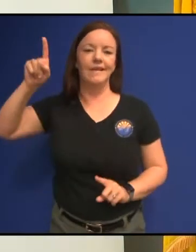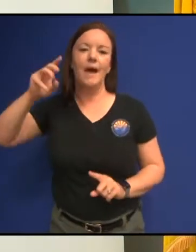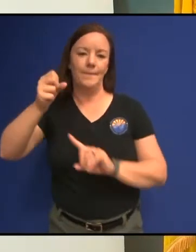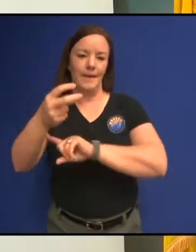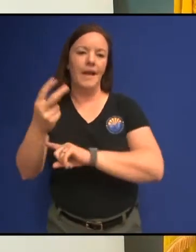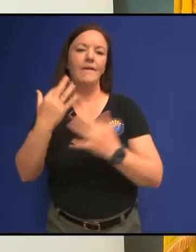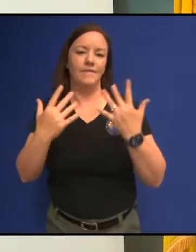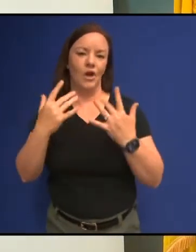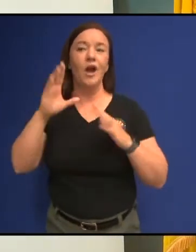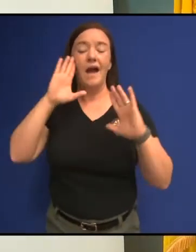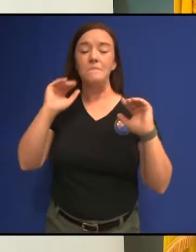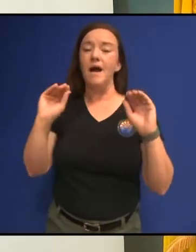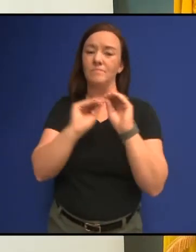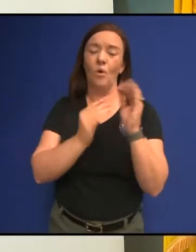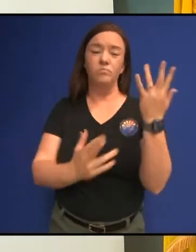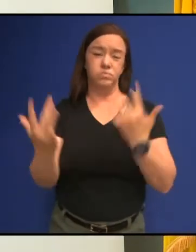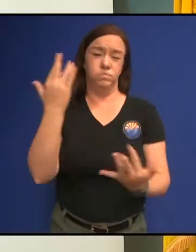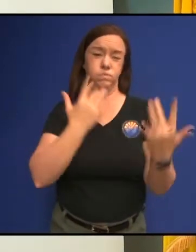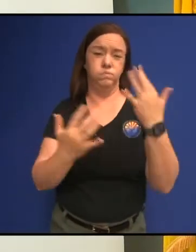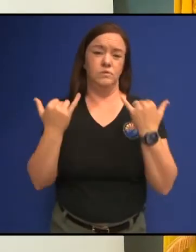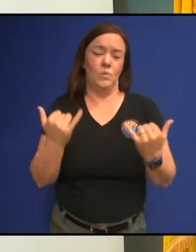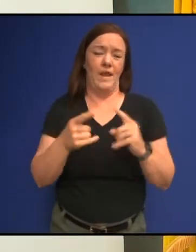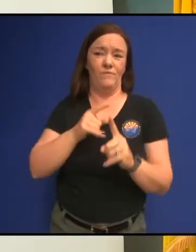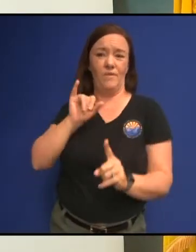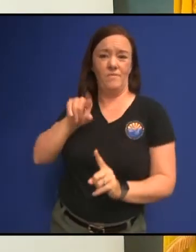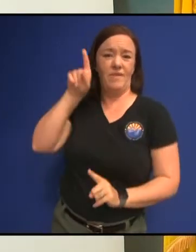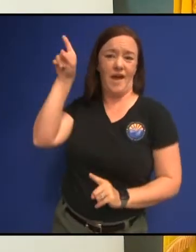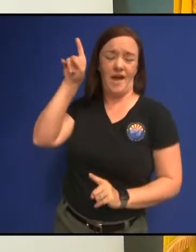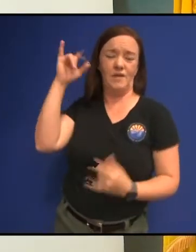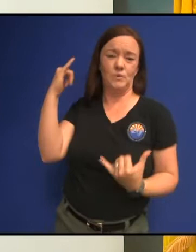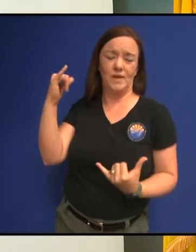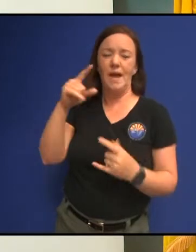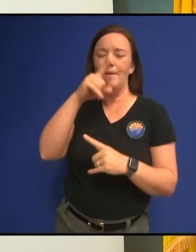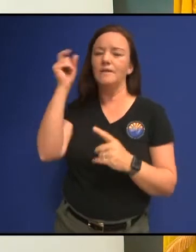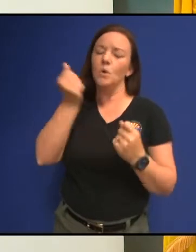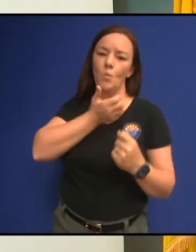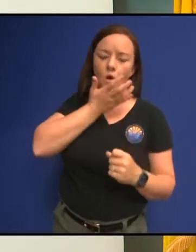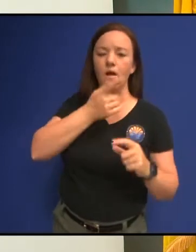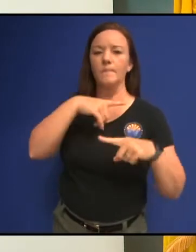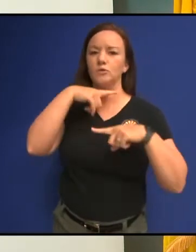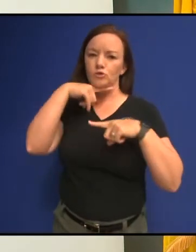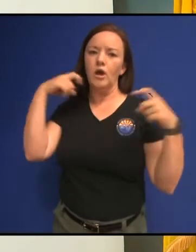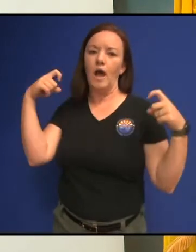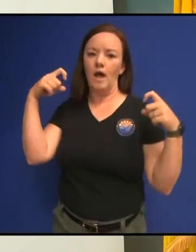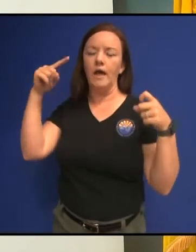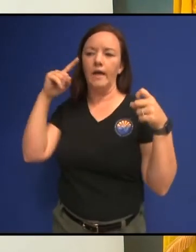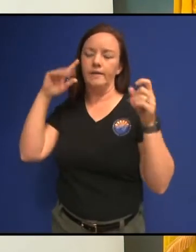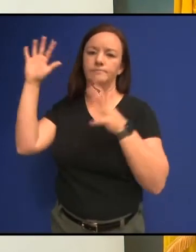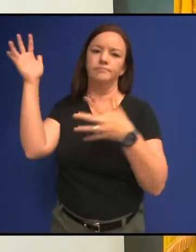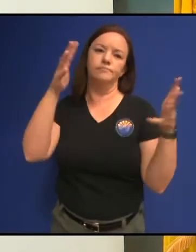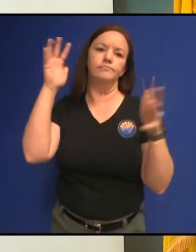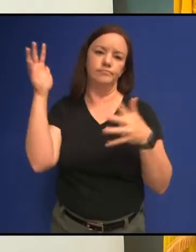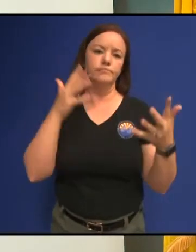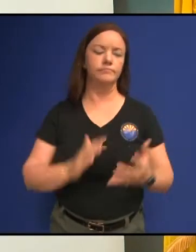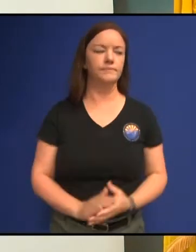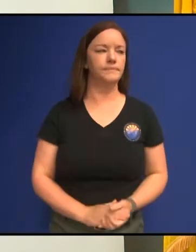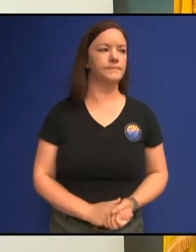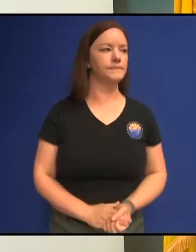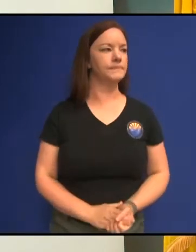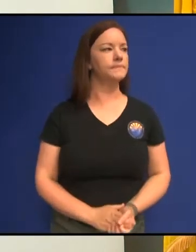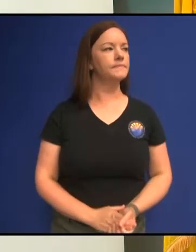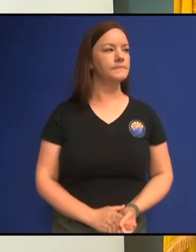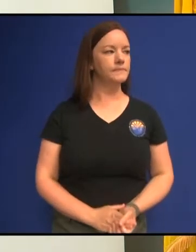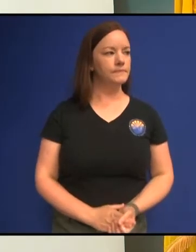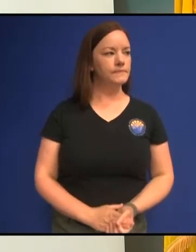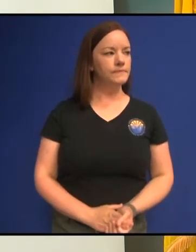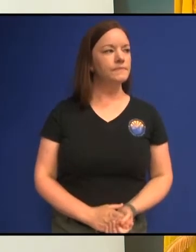big day on that fire today as well, with those warm and dry conditions in place. So we'll move on